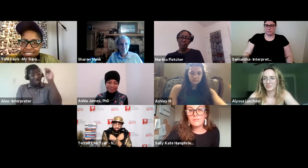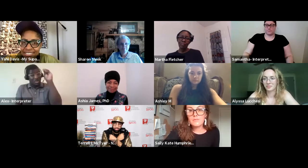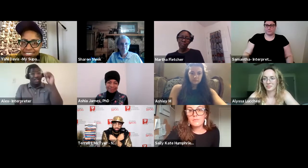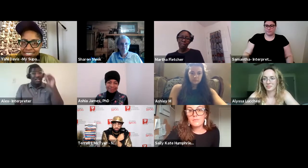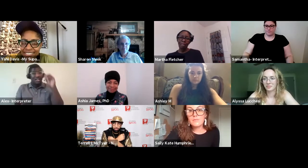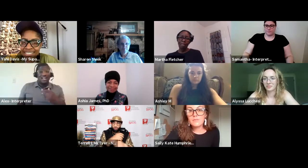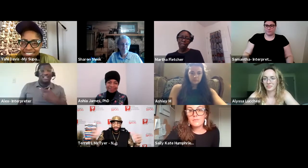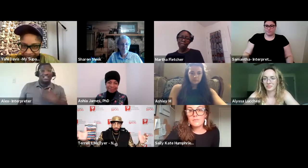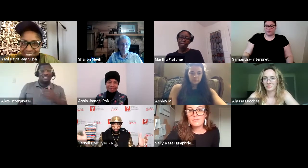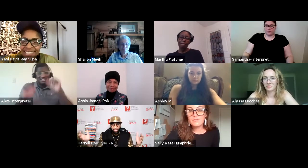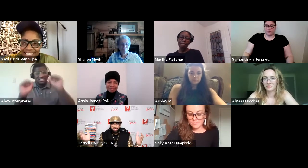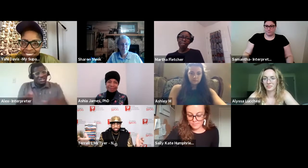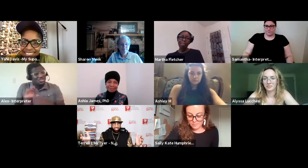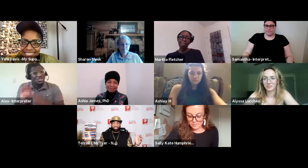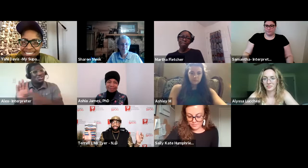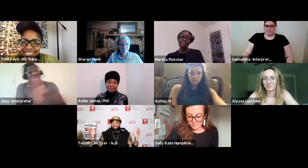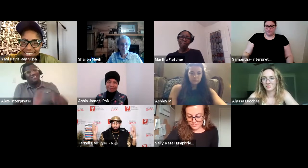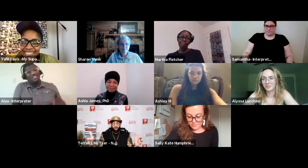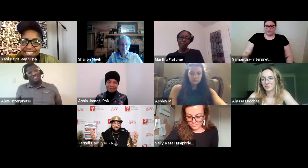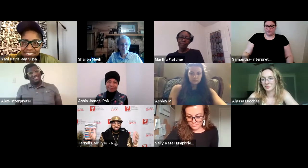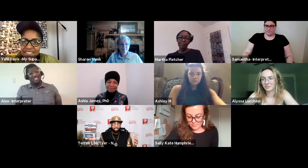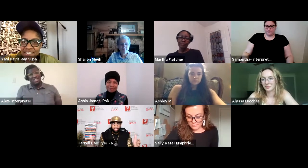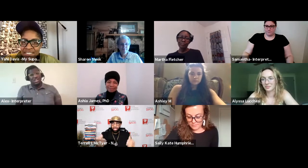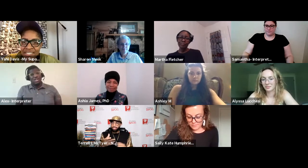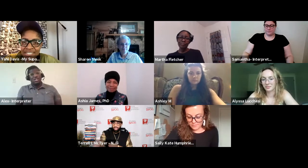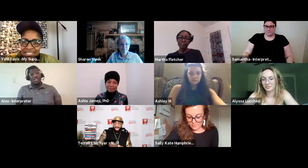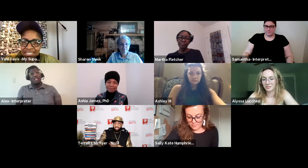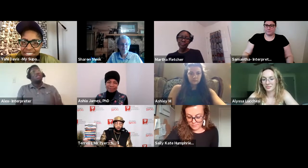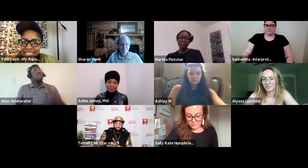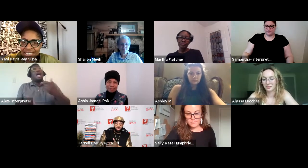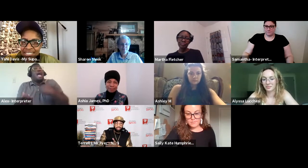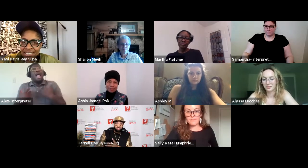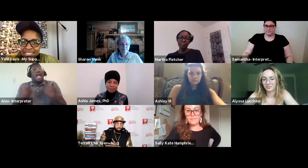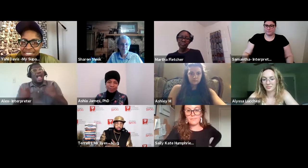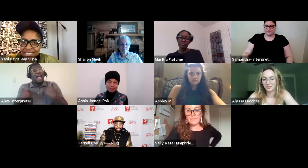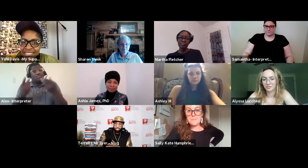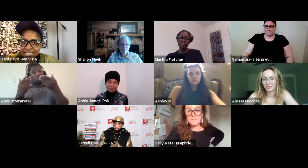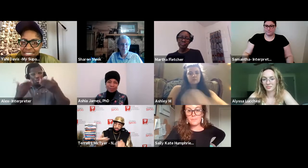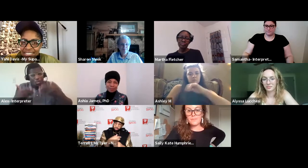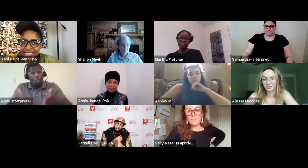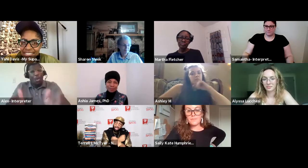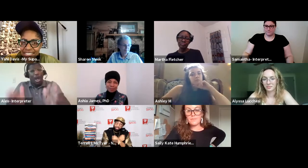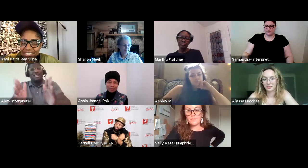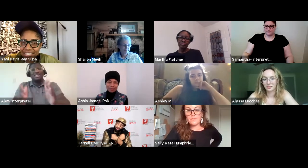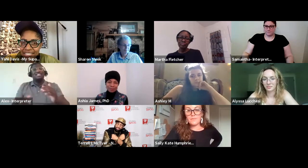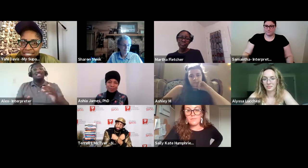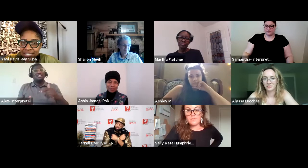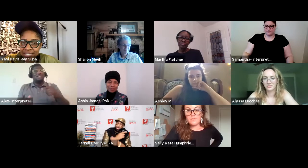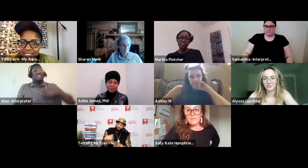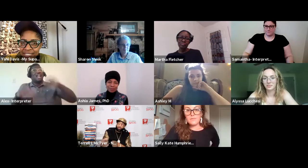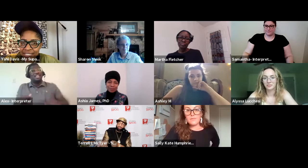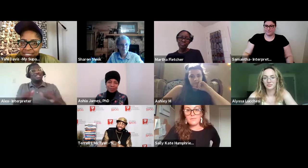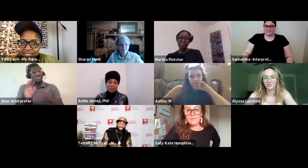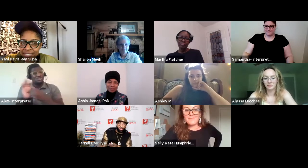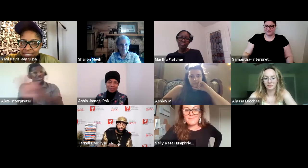one of these. You know what I mean? Whatever ways it is, there are ways that, and like I didn't know exactly that was Alex, but something about Alex and the way he did it was